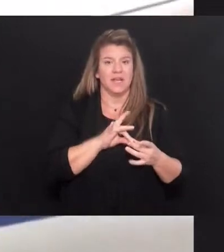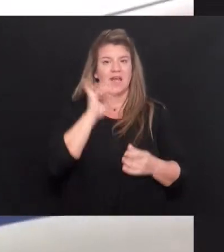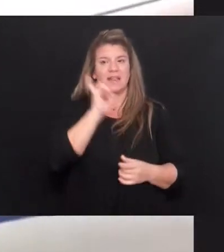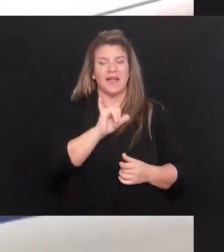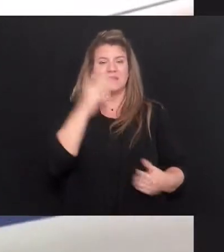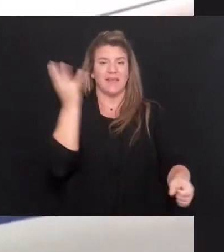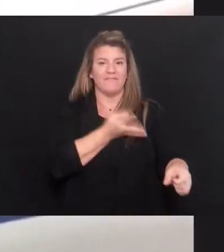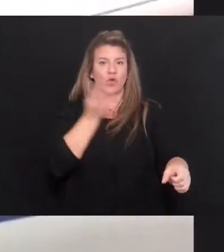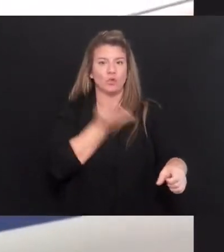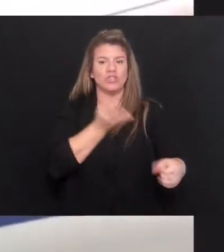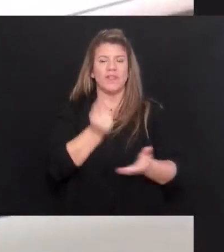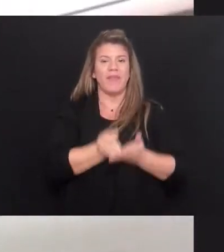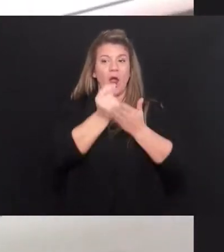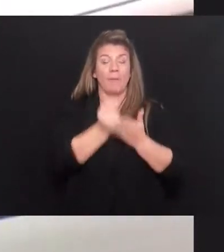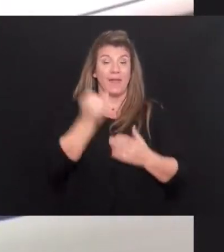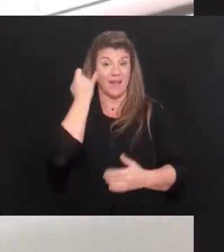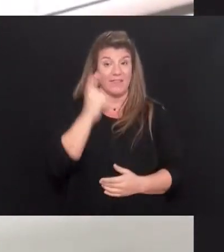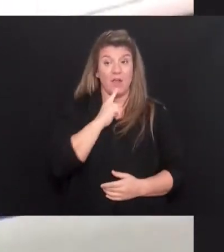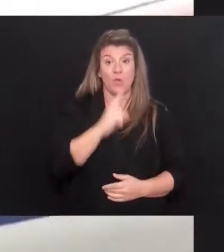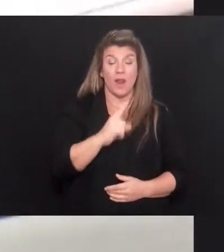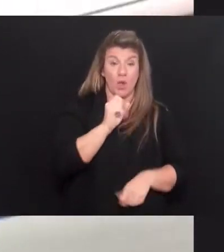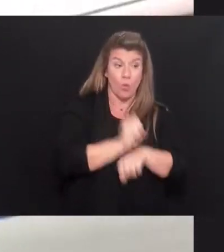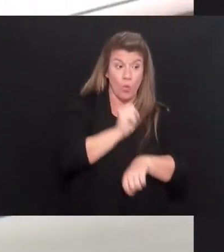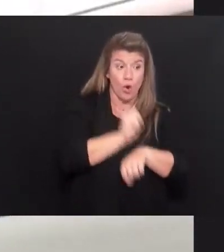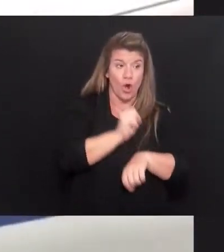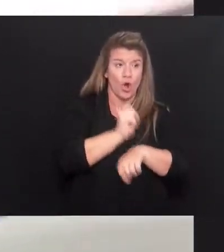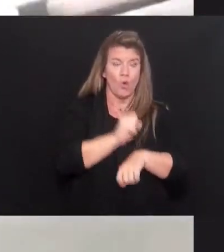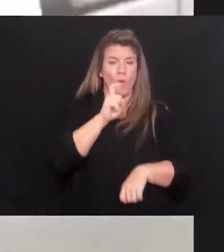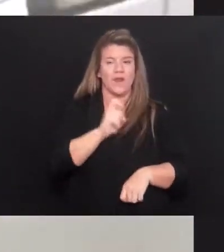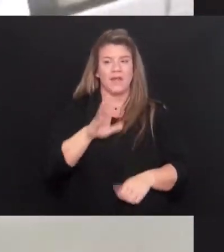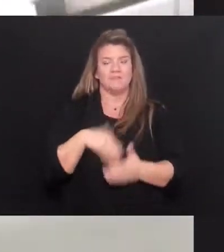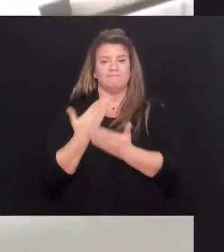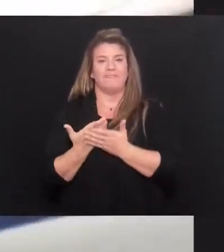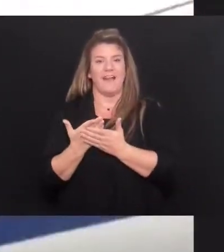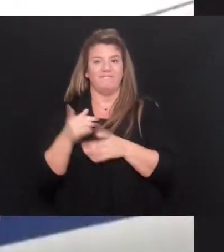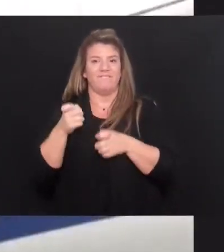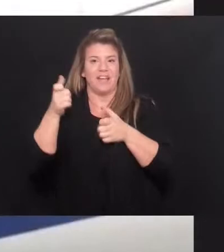infusion therapies and if they really work and if we need to get them here in bulk fast.